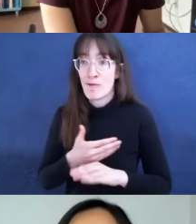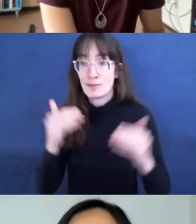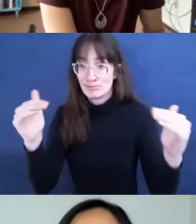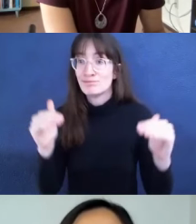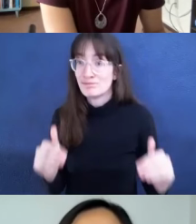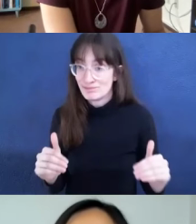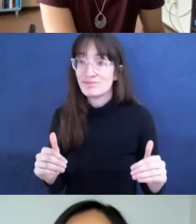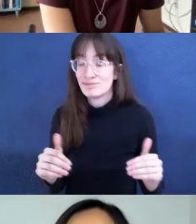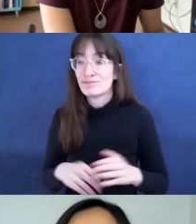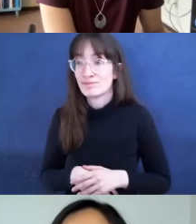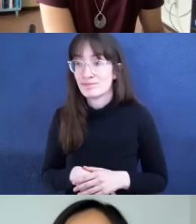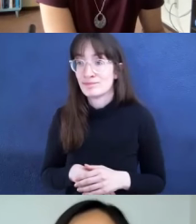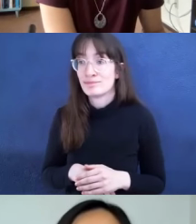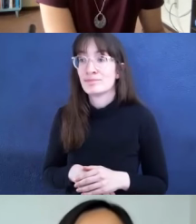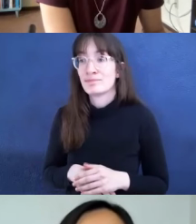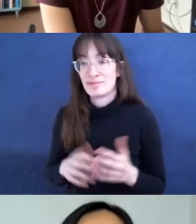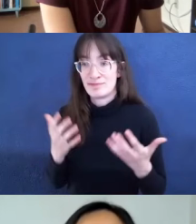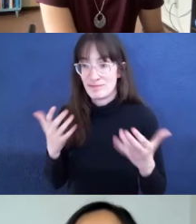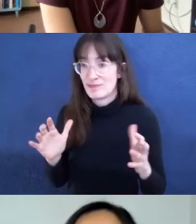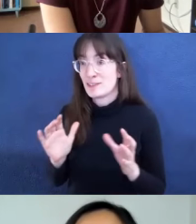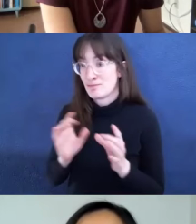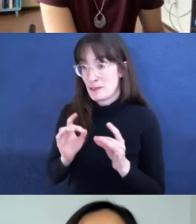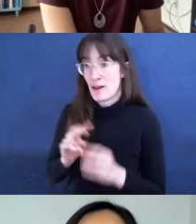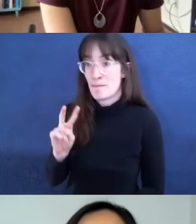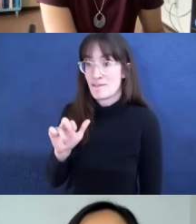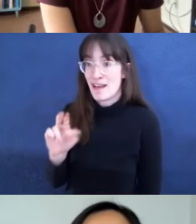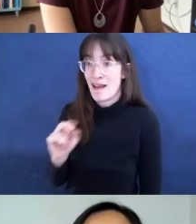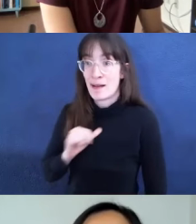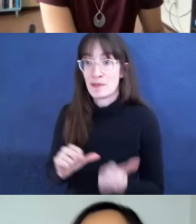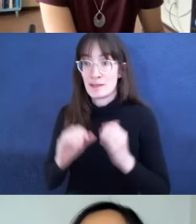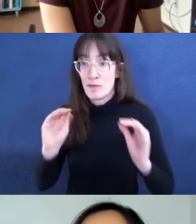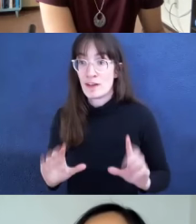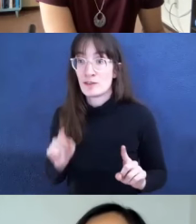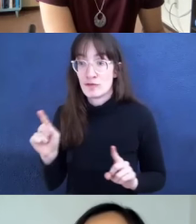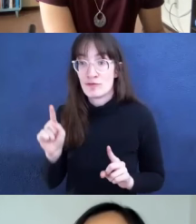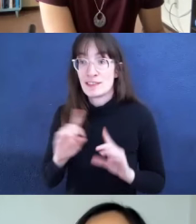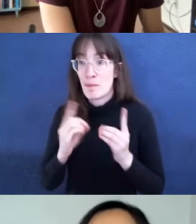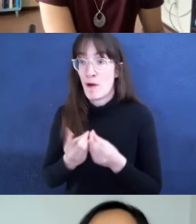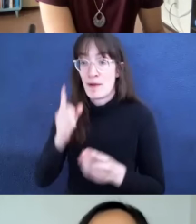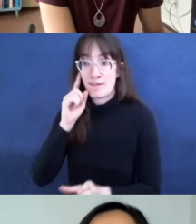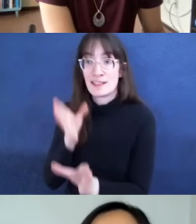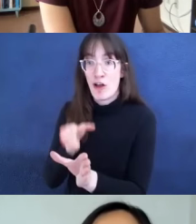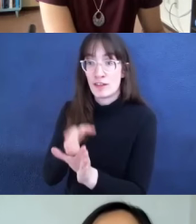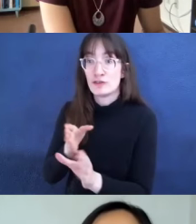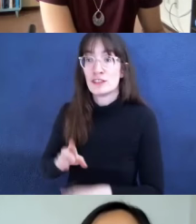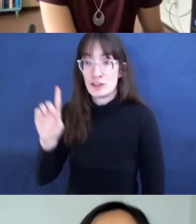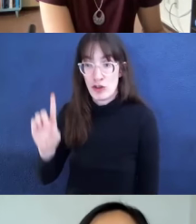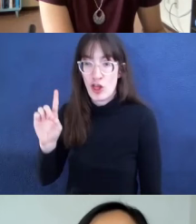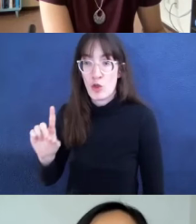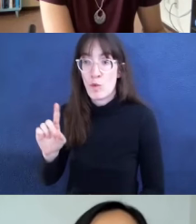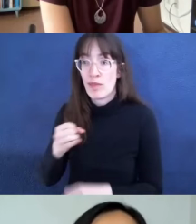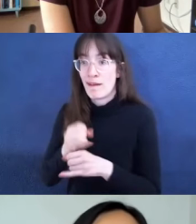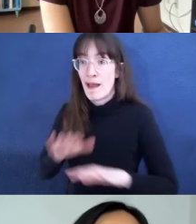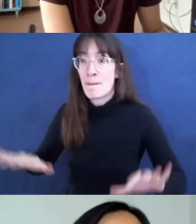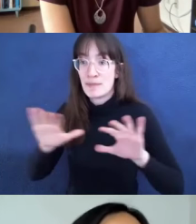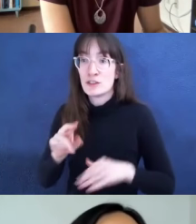part, as Brennison said, I'm Vianne. I'm an assistant professor over in the Department of Psychology on the Duluth campus of the University